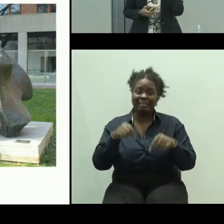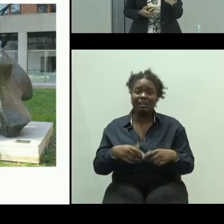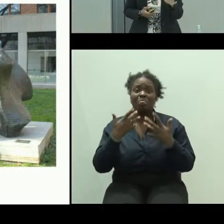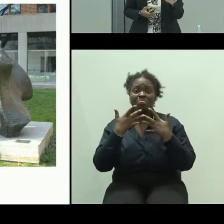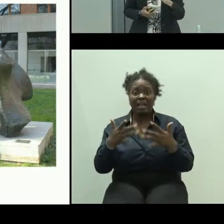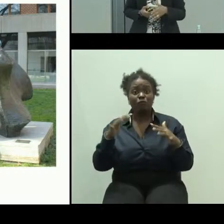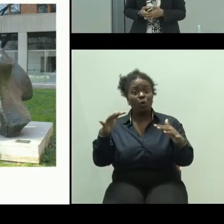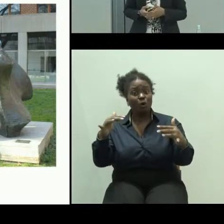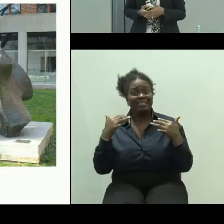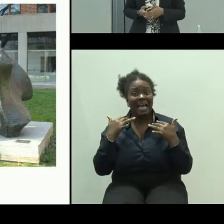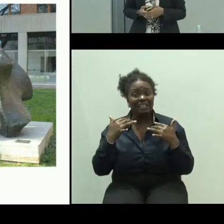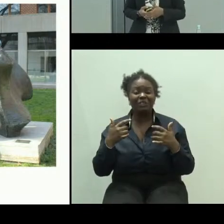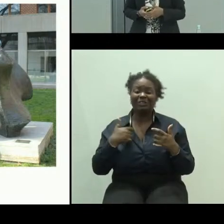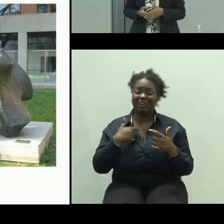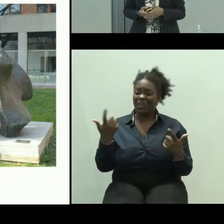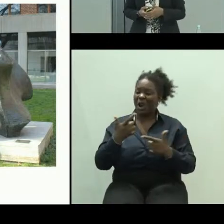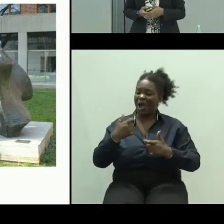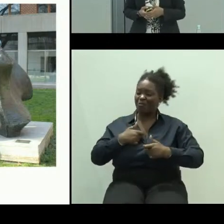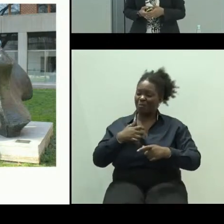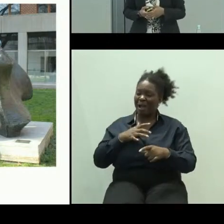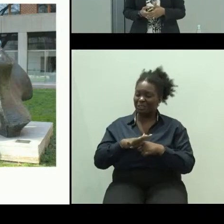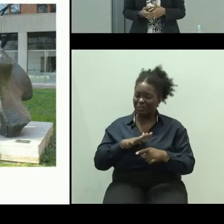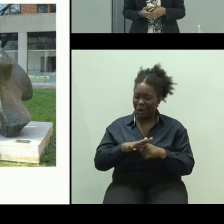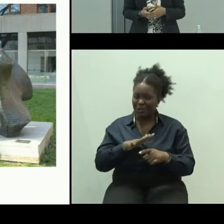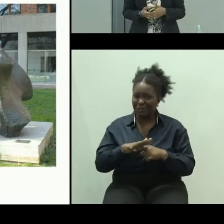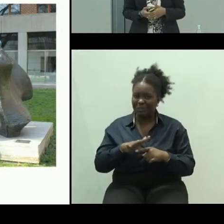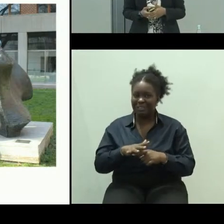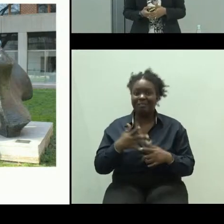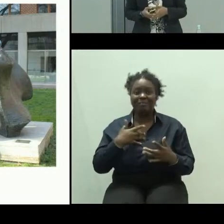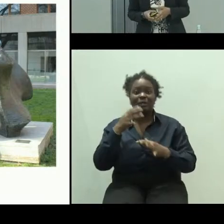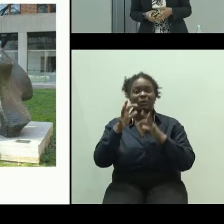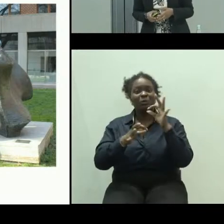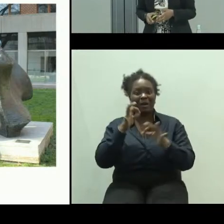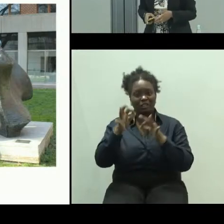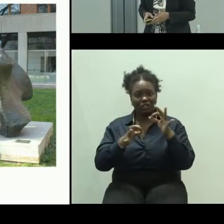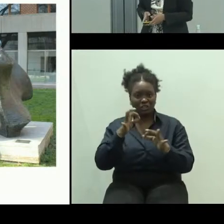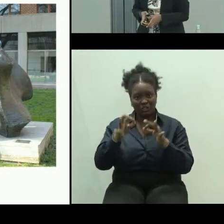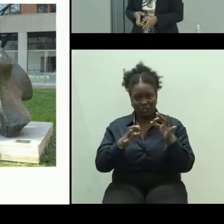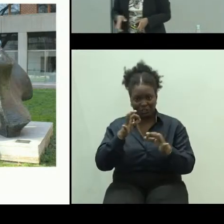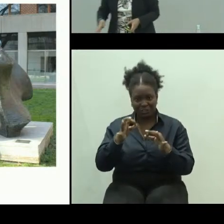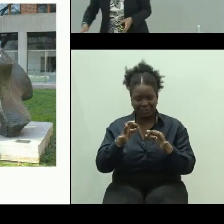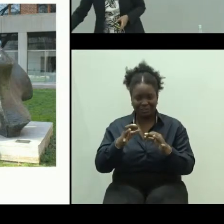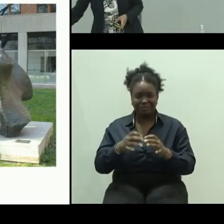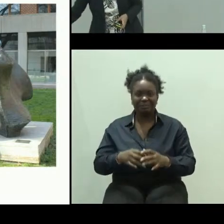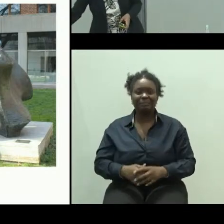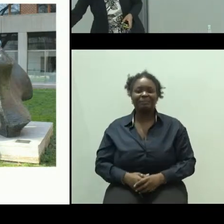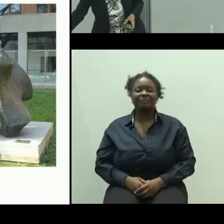and for your laughs at my jokes, and I'd be delighted to take any questions.